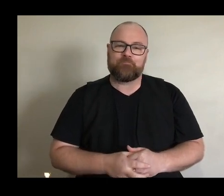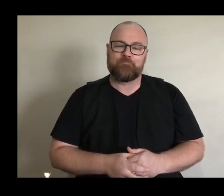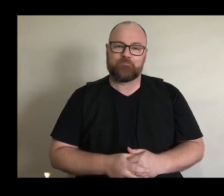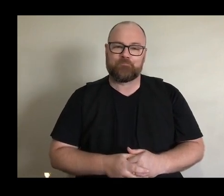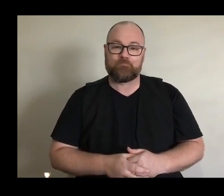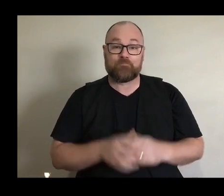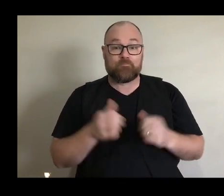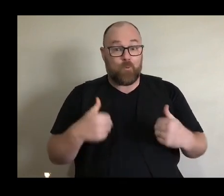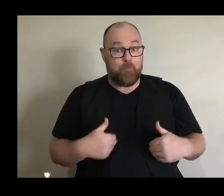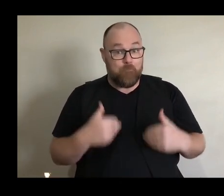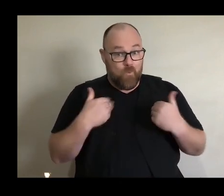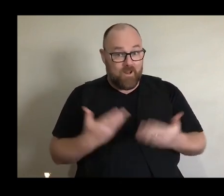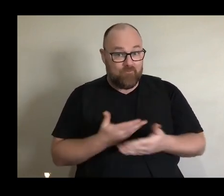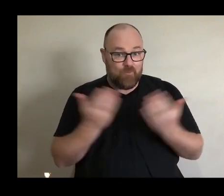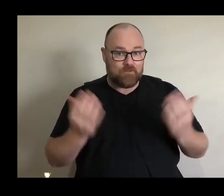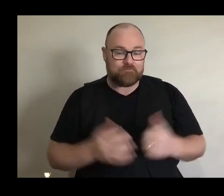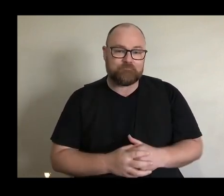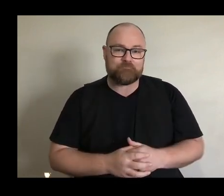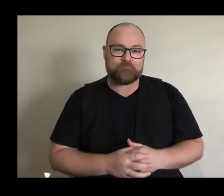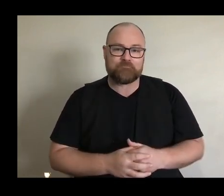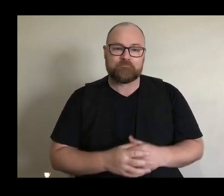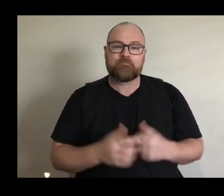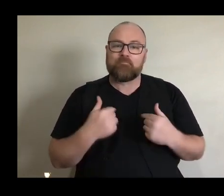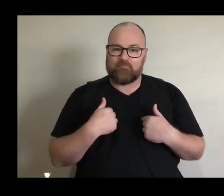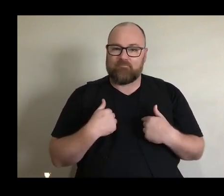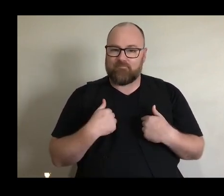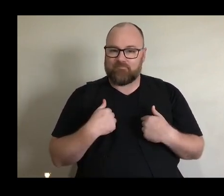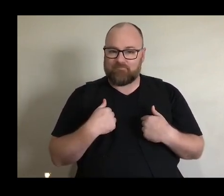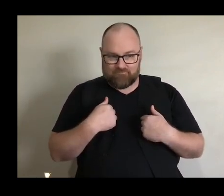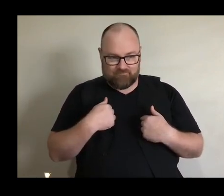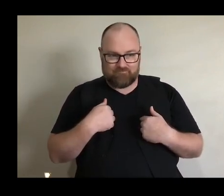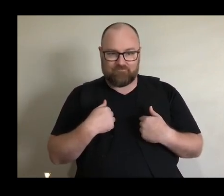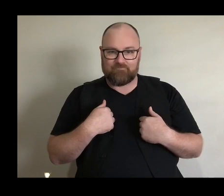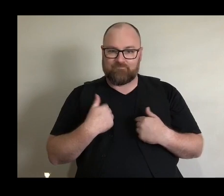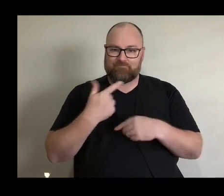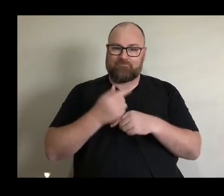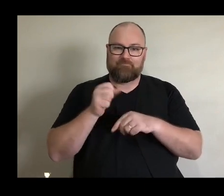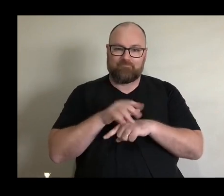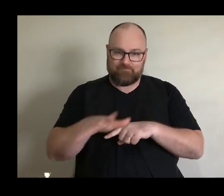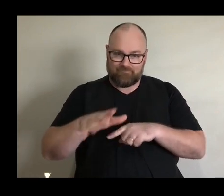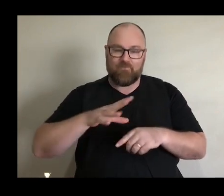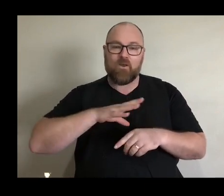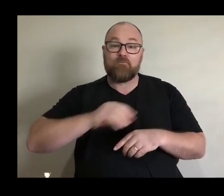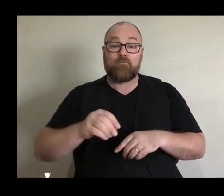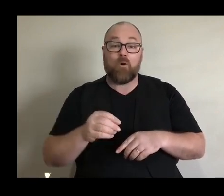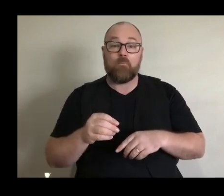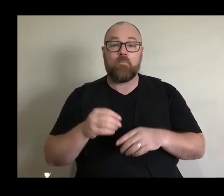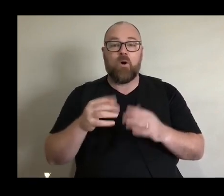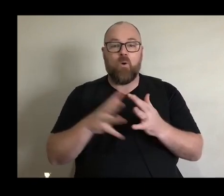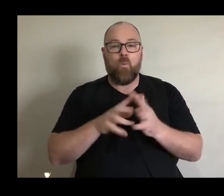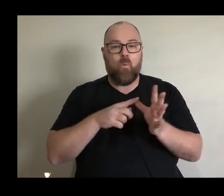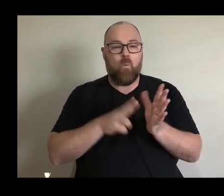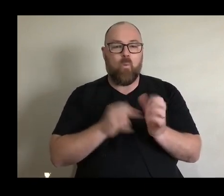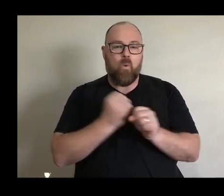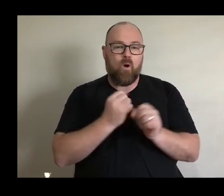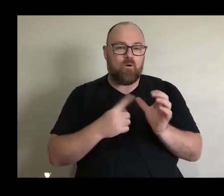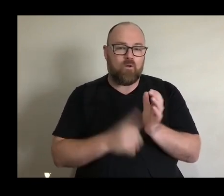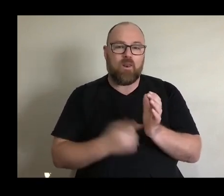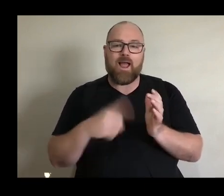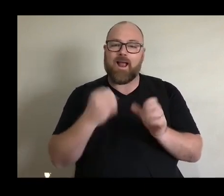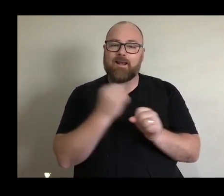Good morning, everybody. I am streaming to you from the unceded lands of the Wongal and the Gadigal